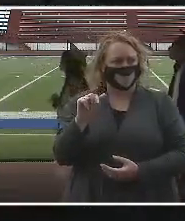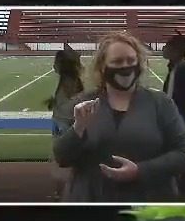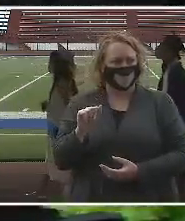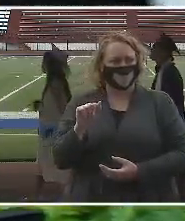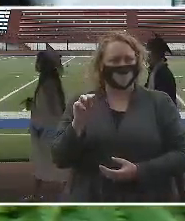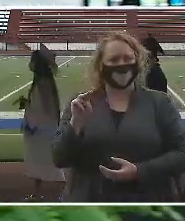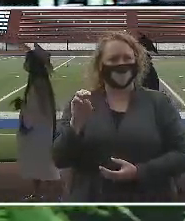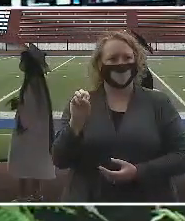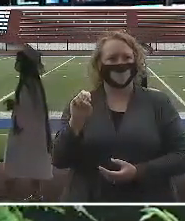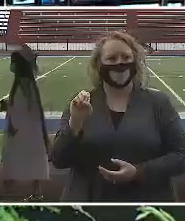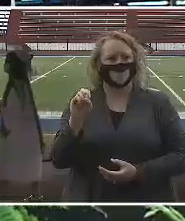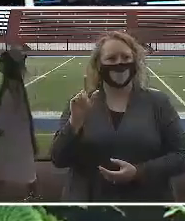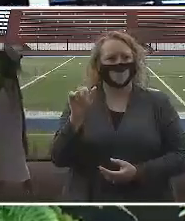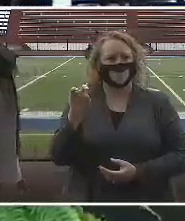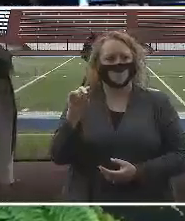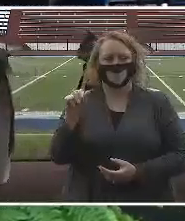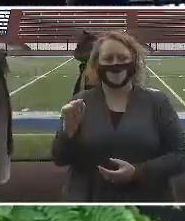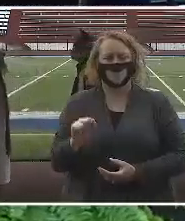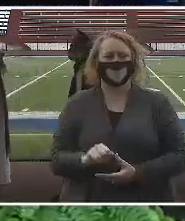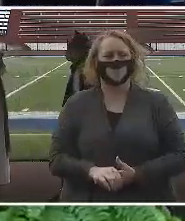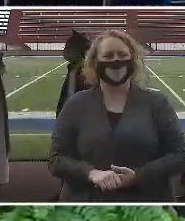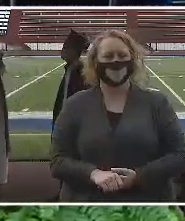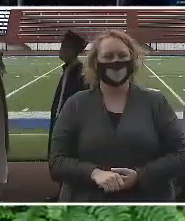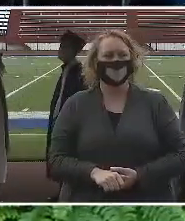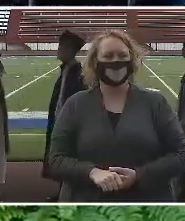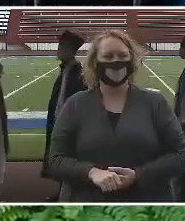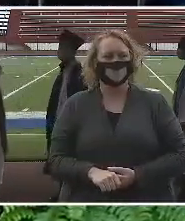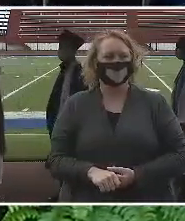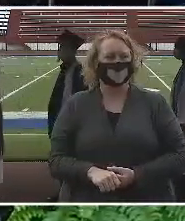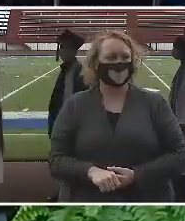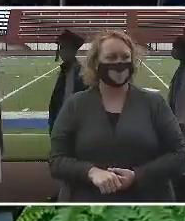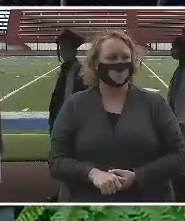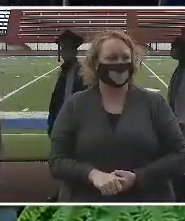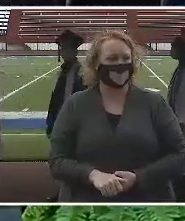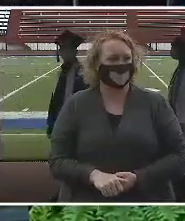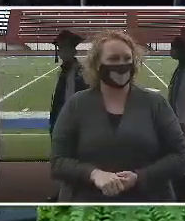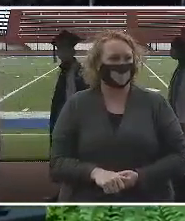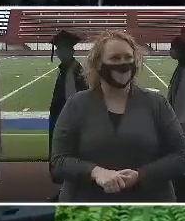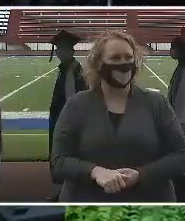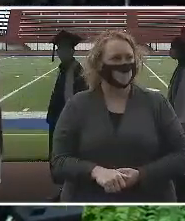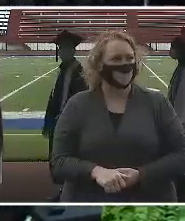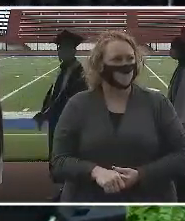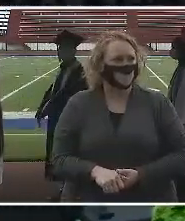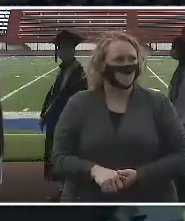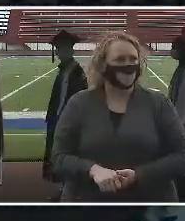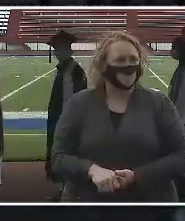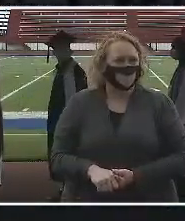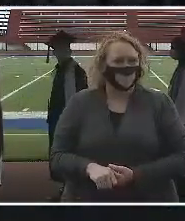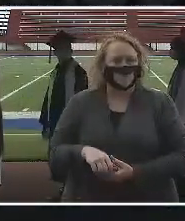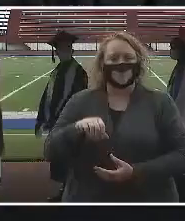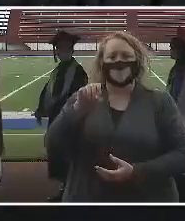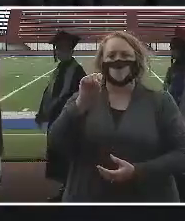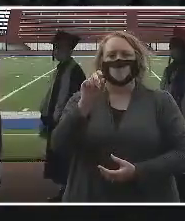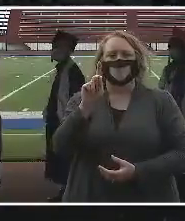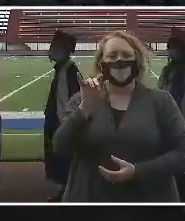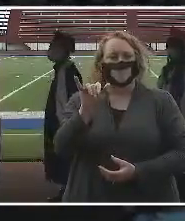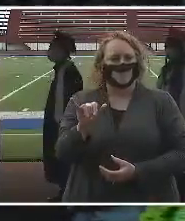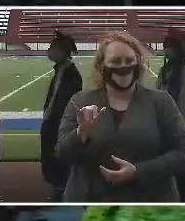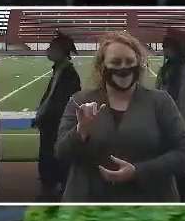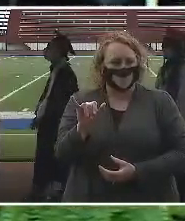Congratulations. Sky Moser.